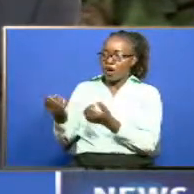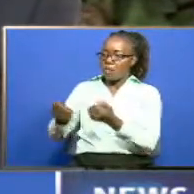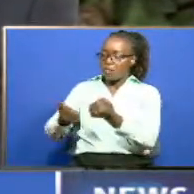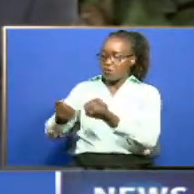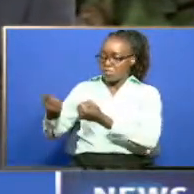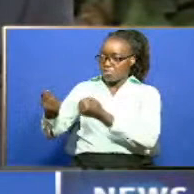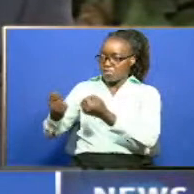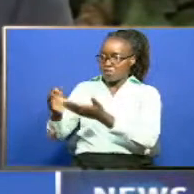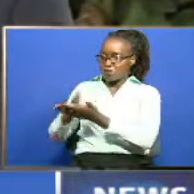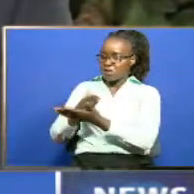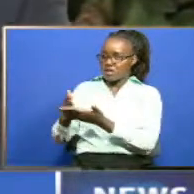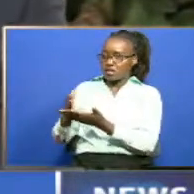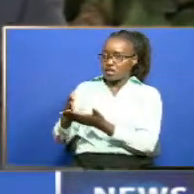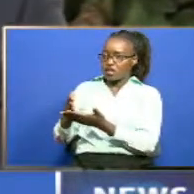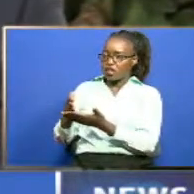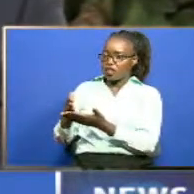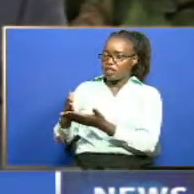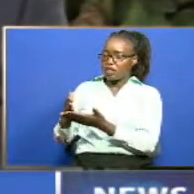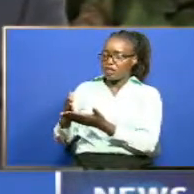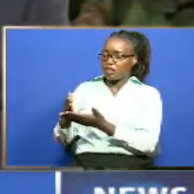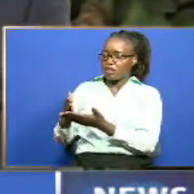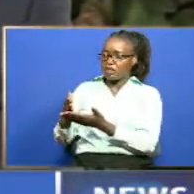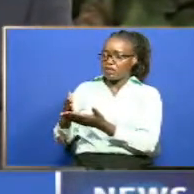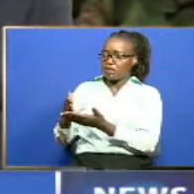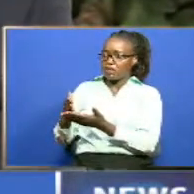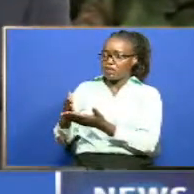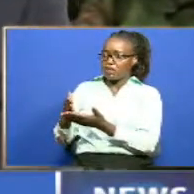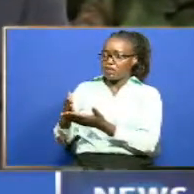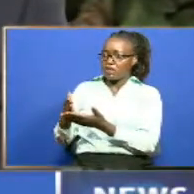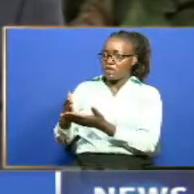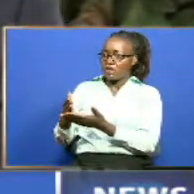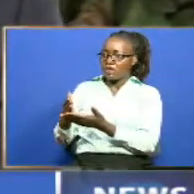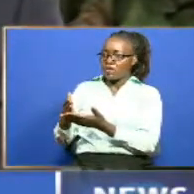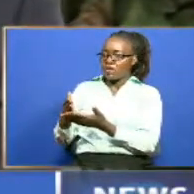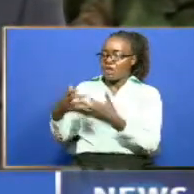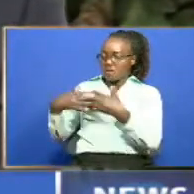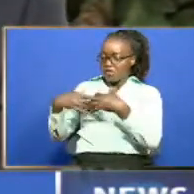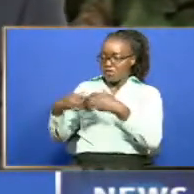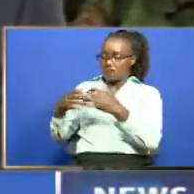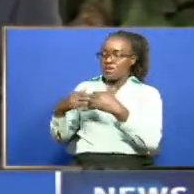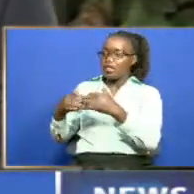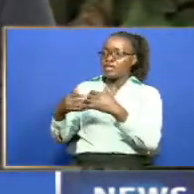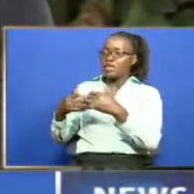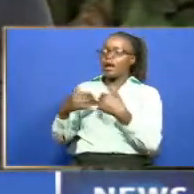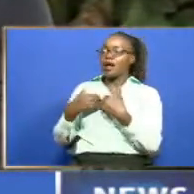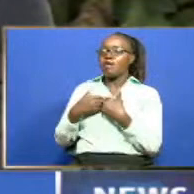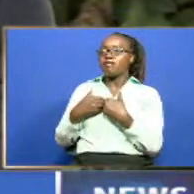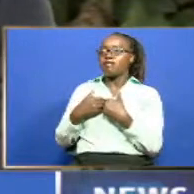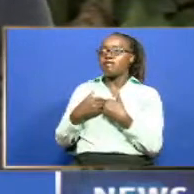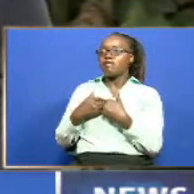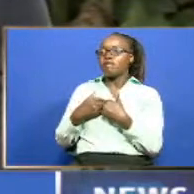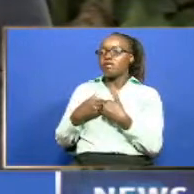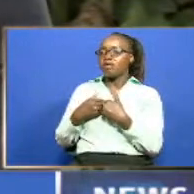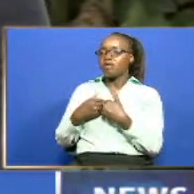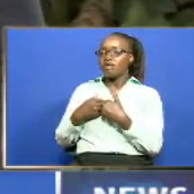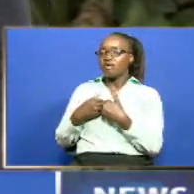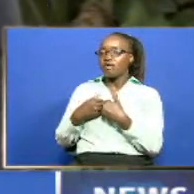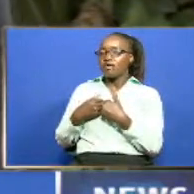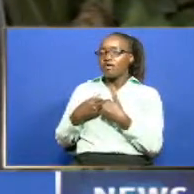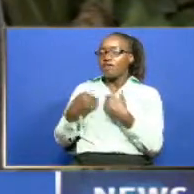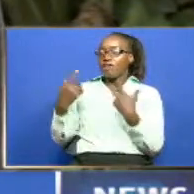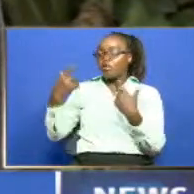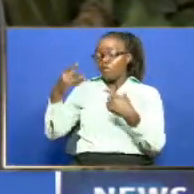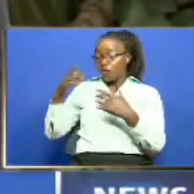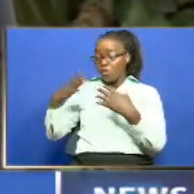you hear that it's the automotive sector, came up with a ventilator, with a ventilator for people. So these are people who are